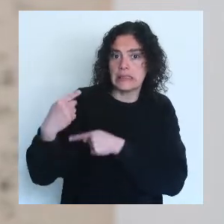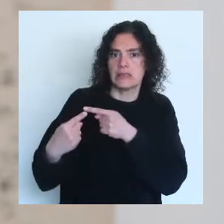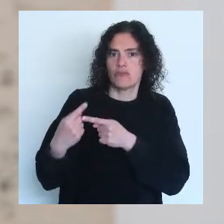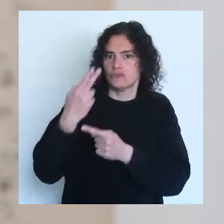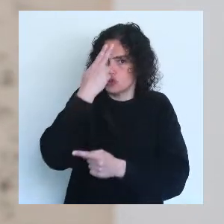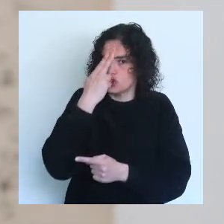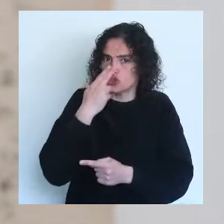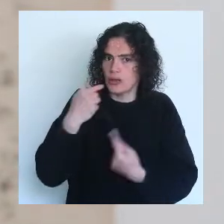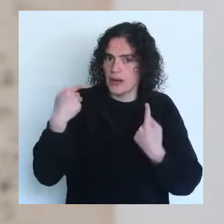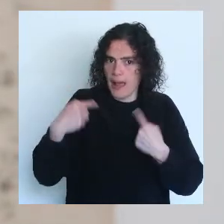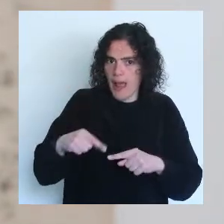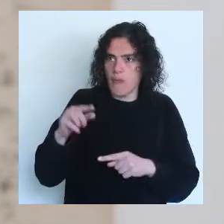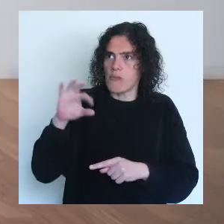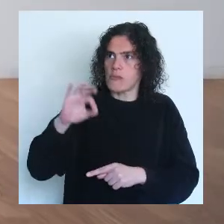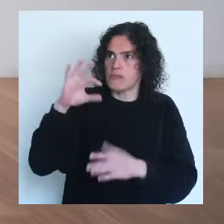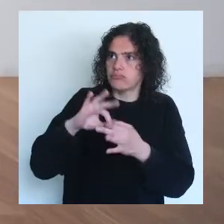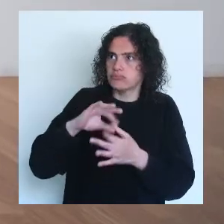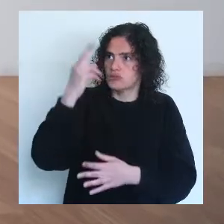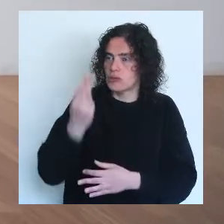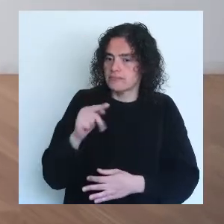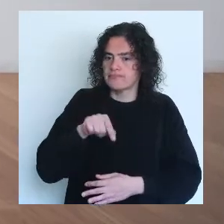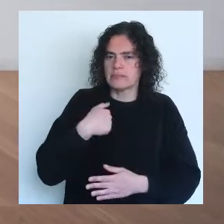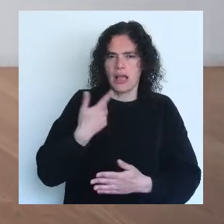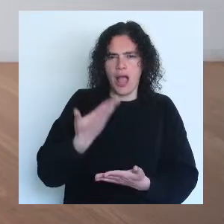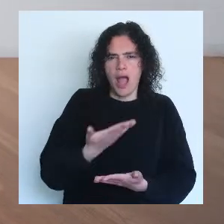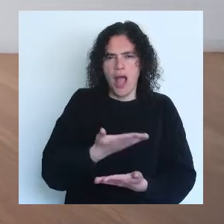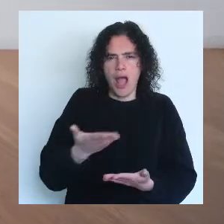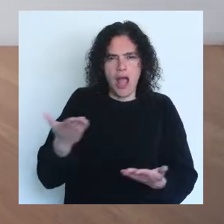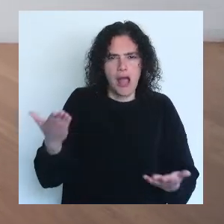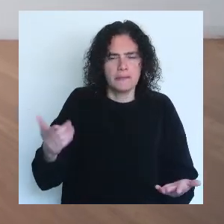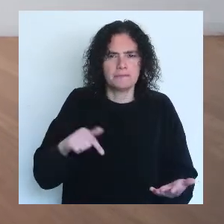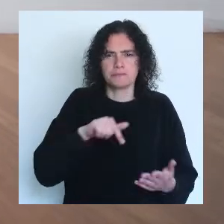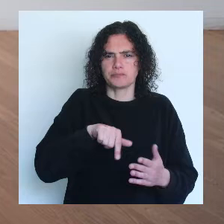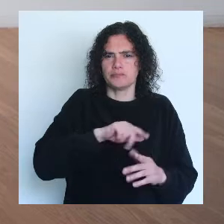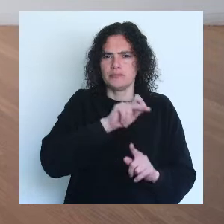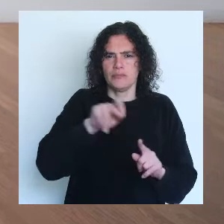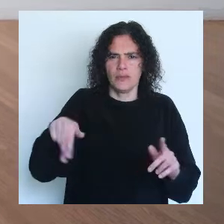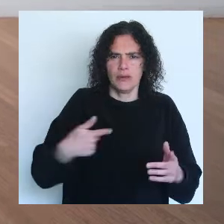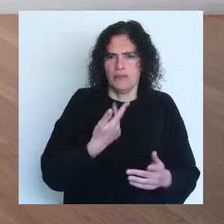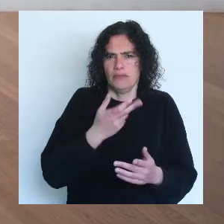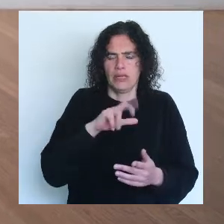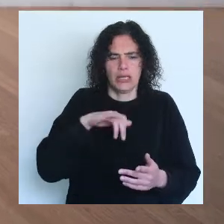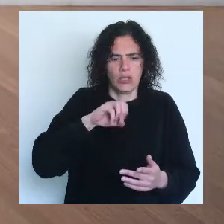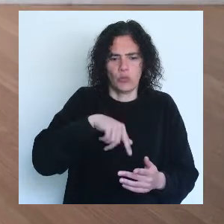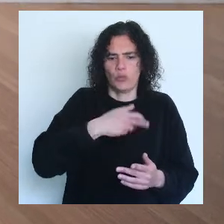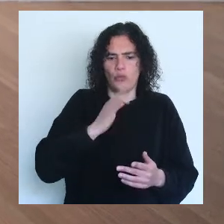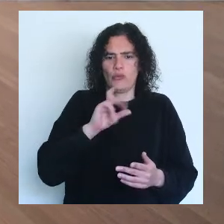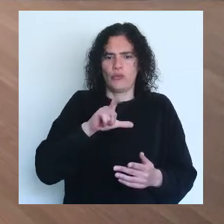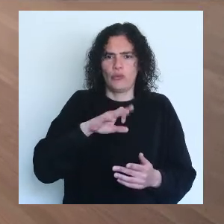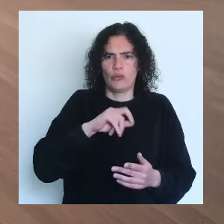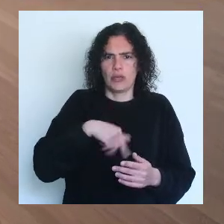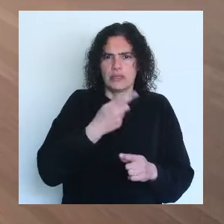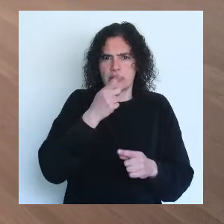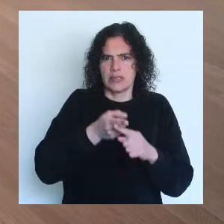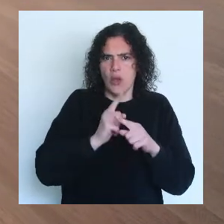the tradition, the history of art is so present. Whether you're in Torino, you're in Florence, you're